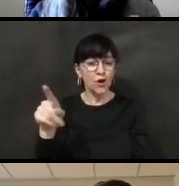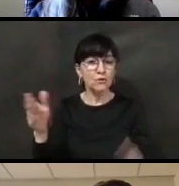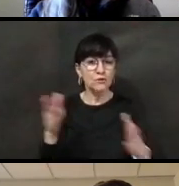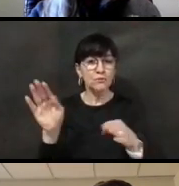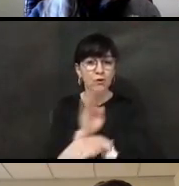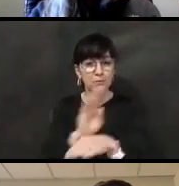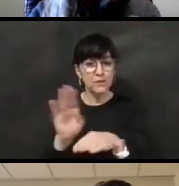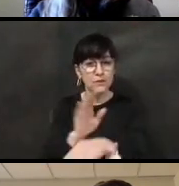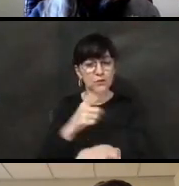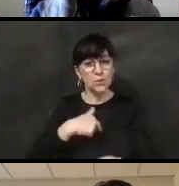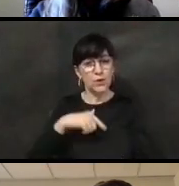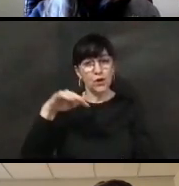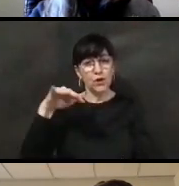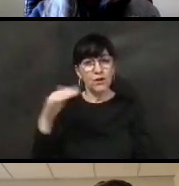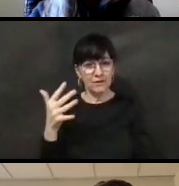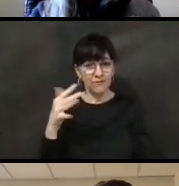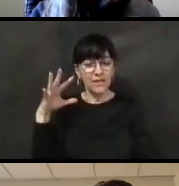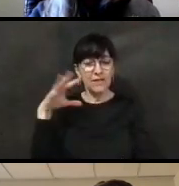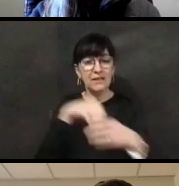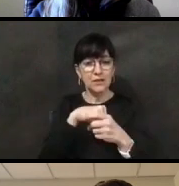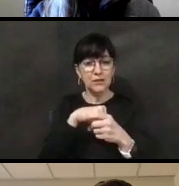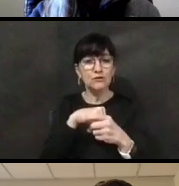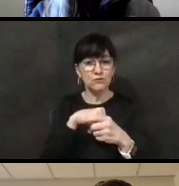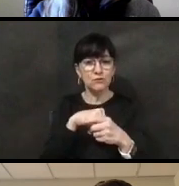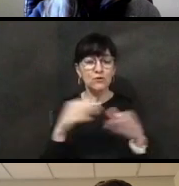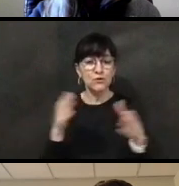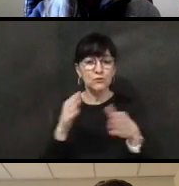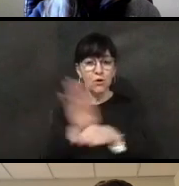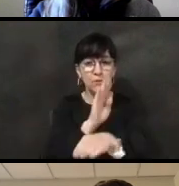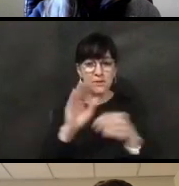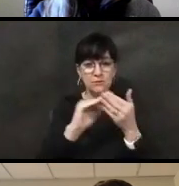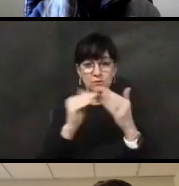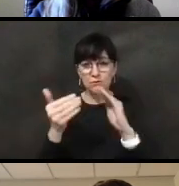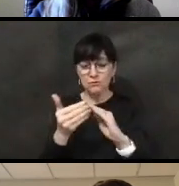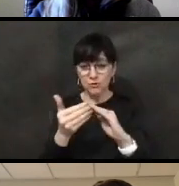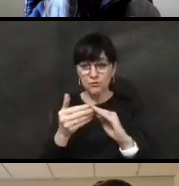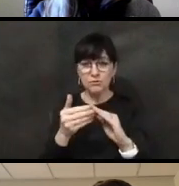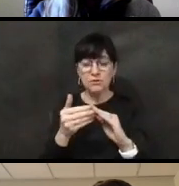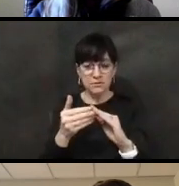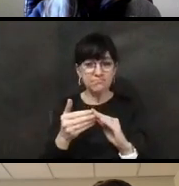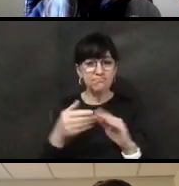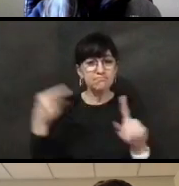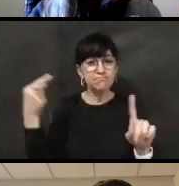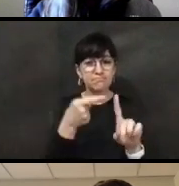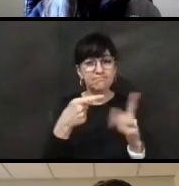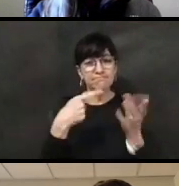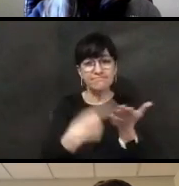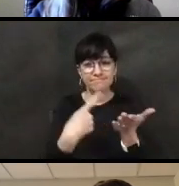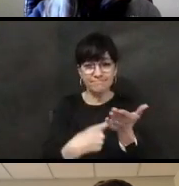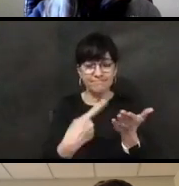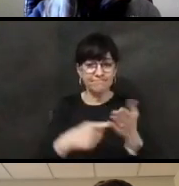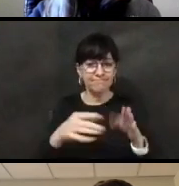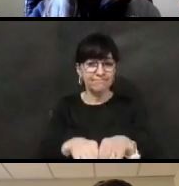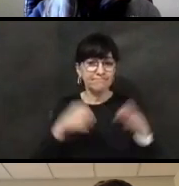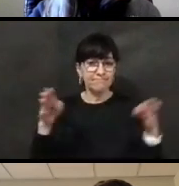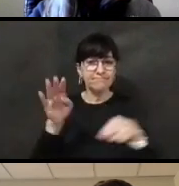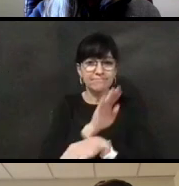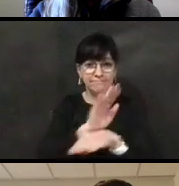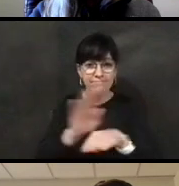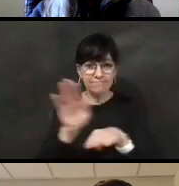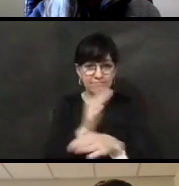fifth today to engage with the small business community around recovery and reopening. Please visit de.gov/economy for